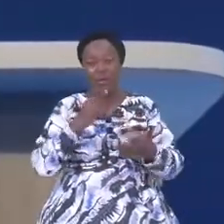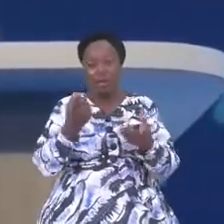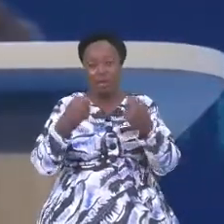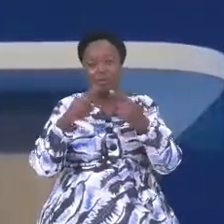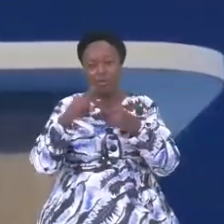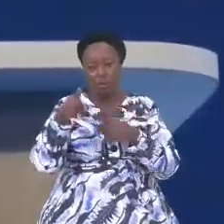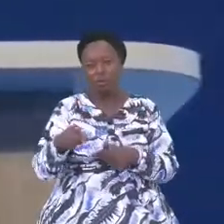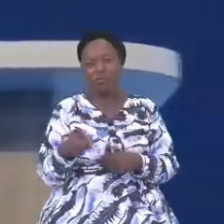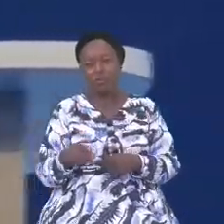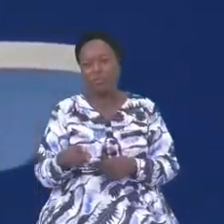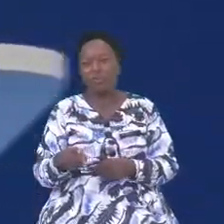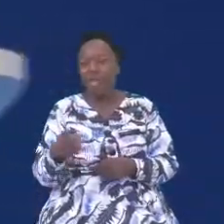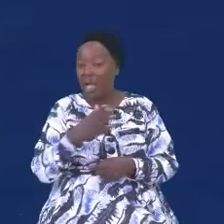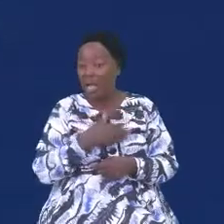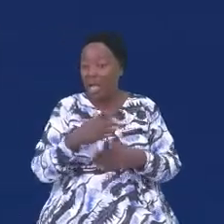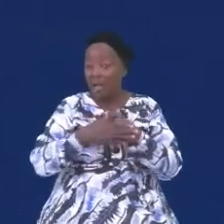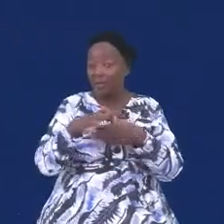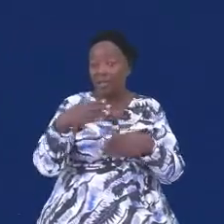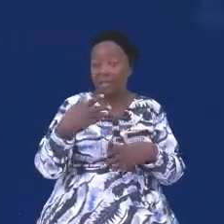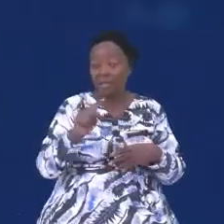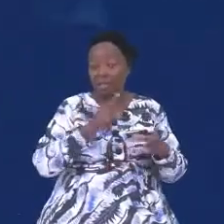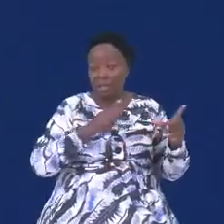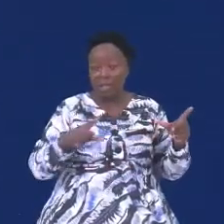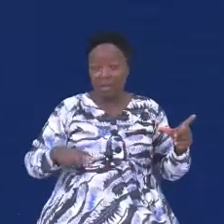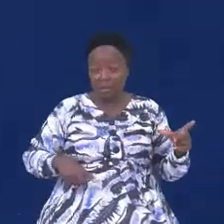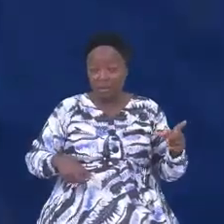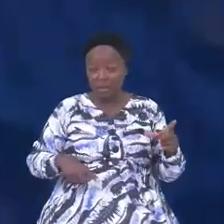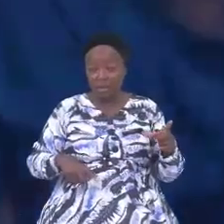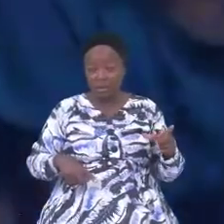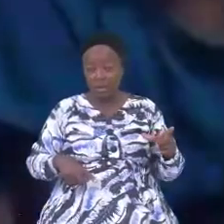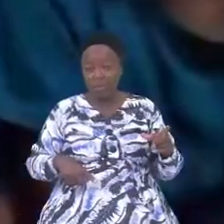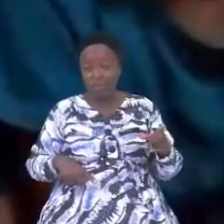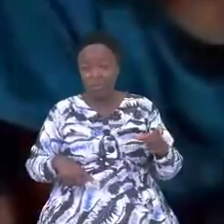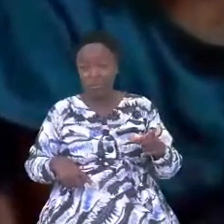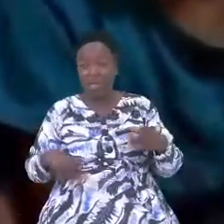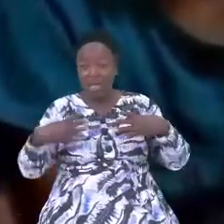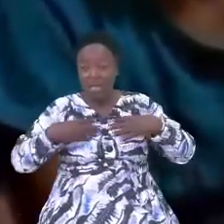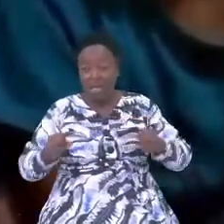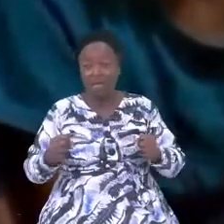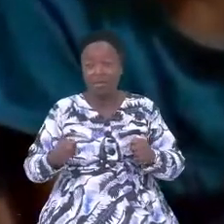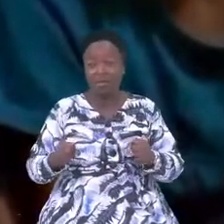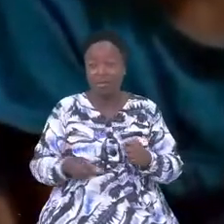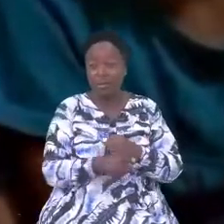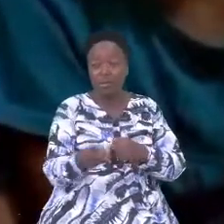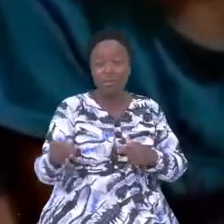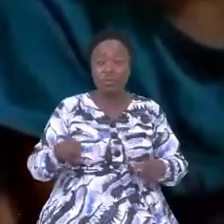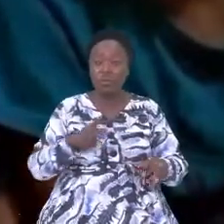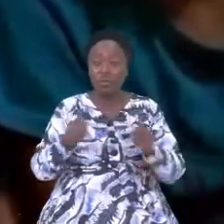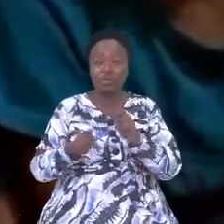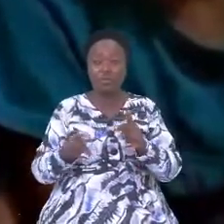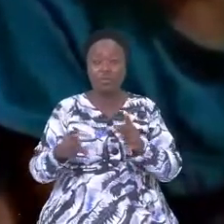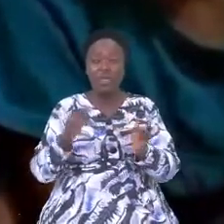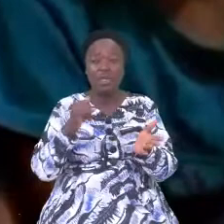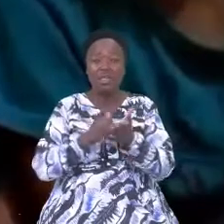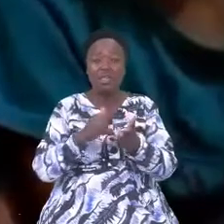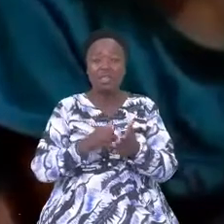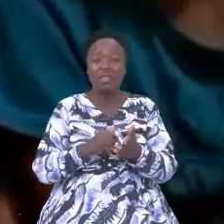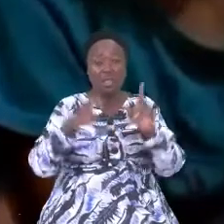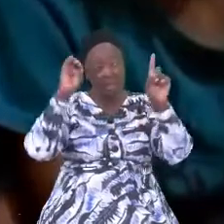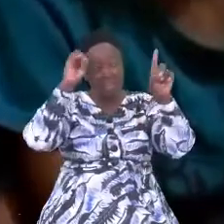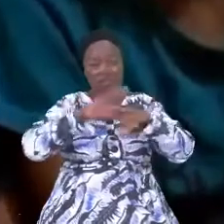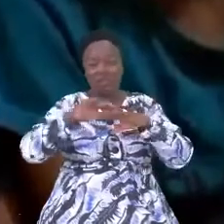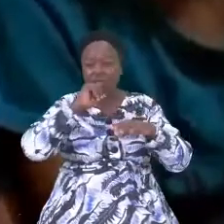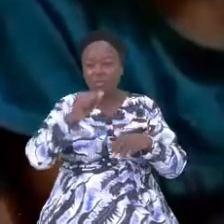you. After the Lord forgave those people and healed those people, they didn't continue again